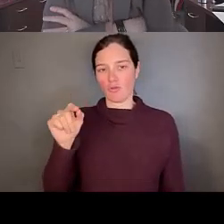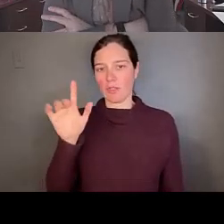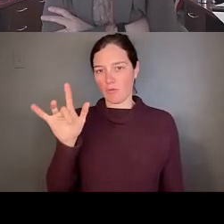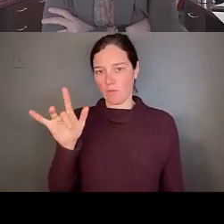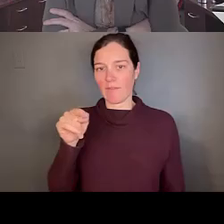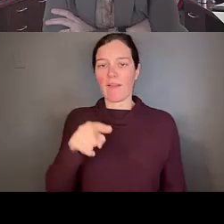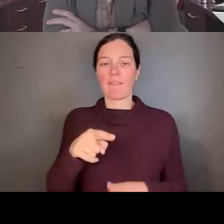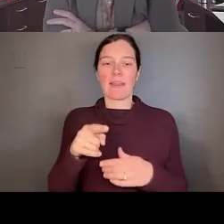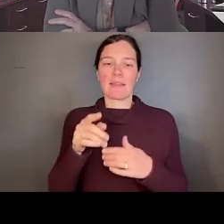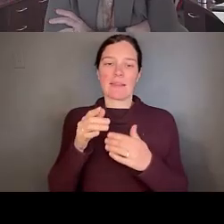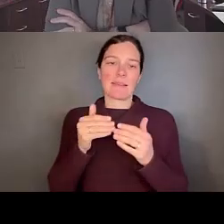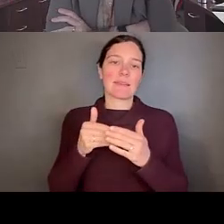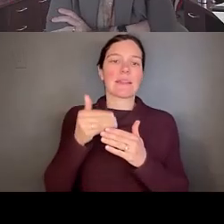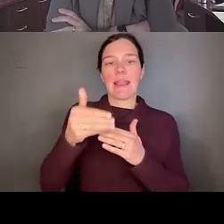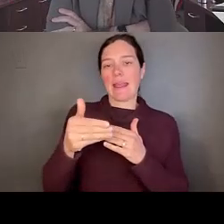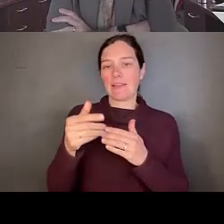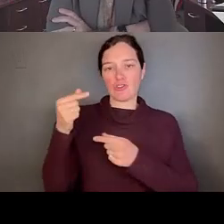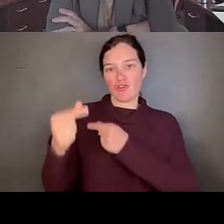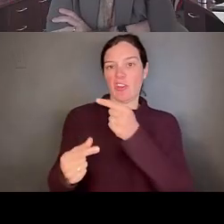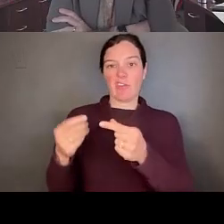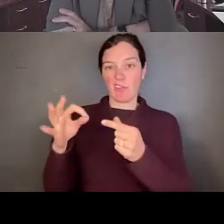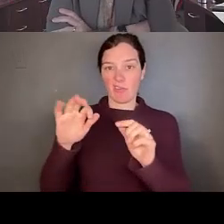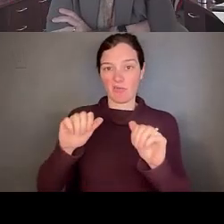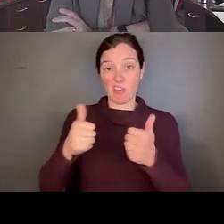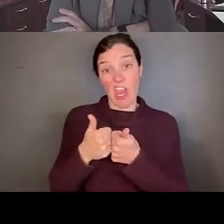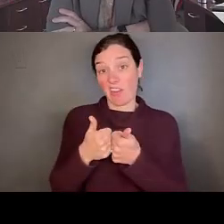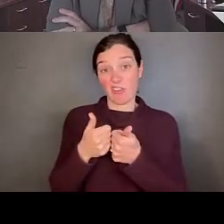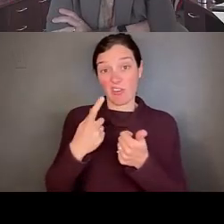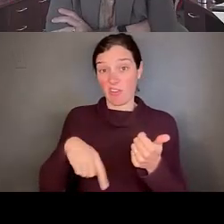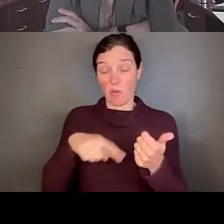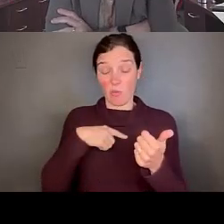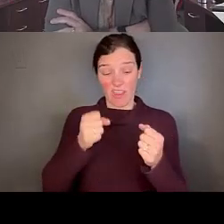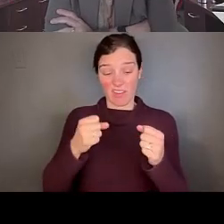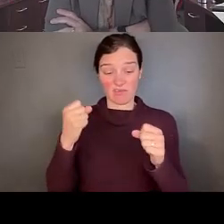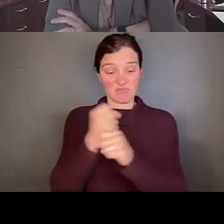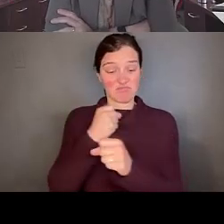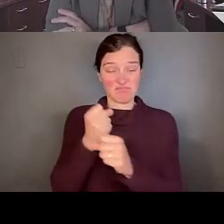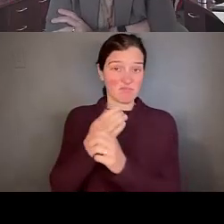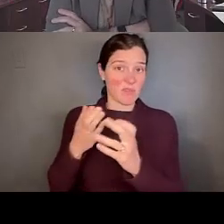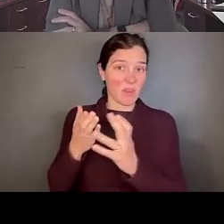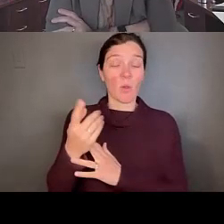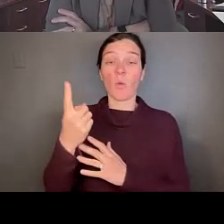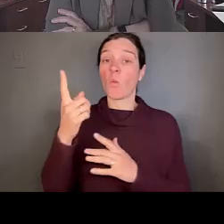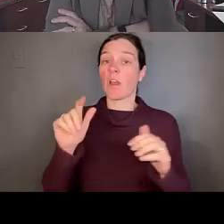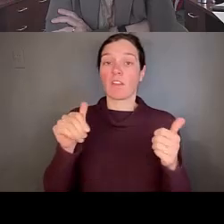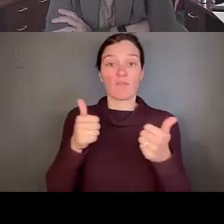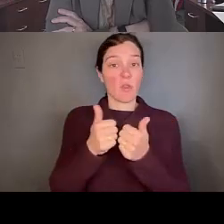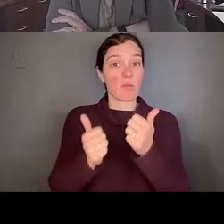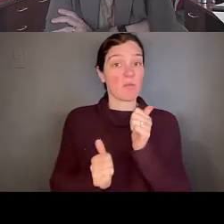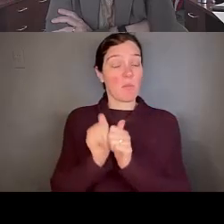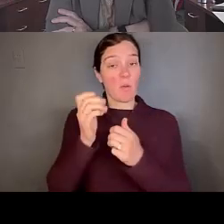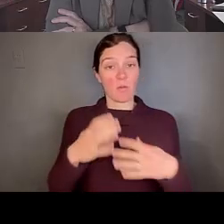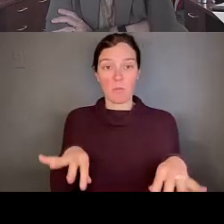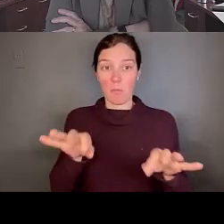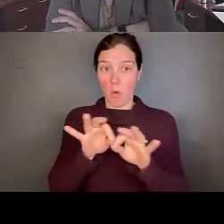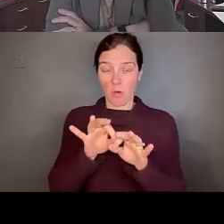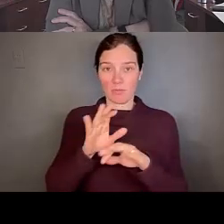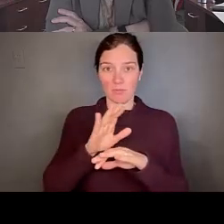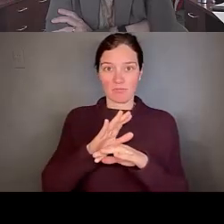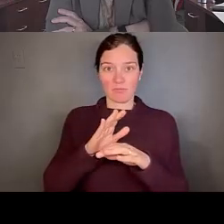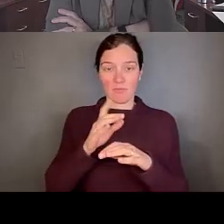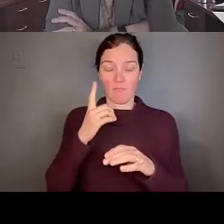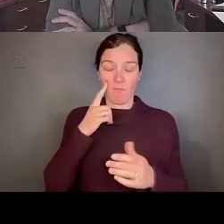next generation of challenges that we've all got to battle through. One of the challenges that's the most critical on the minds of